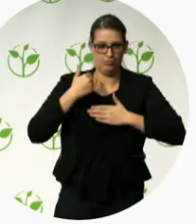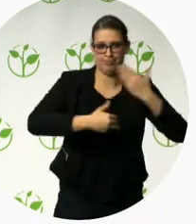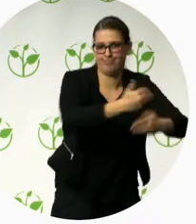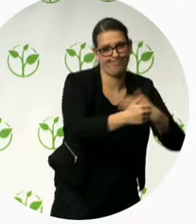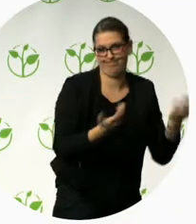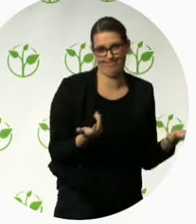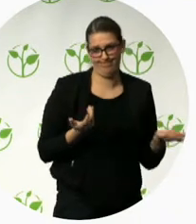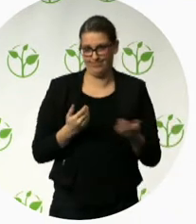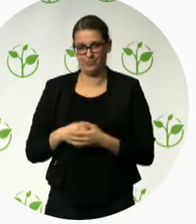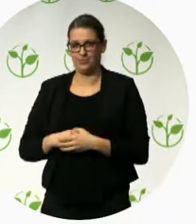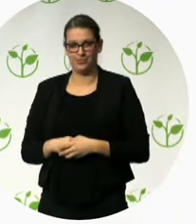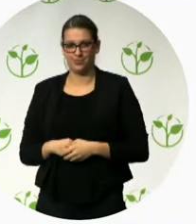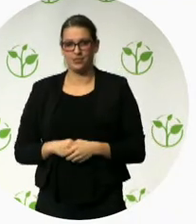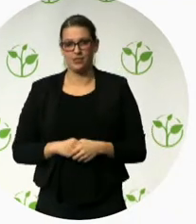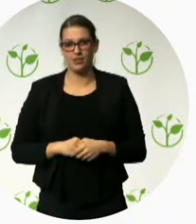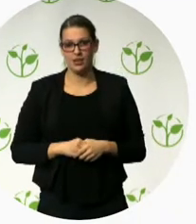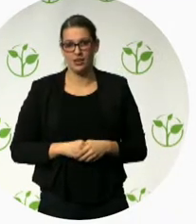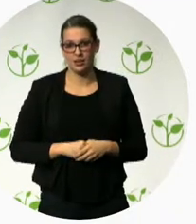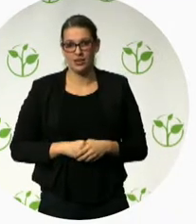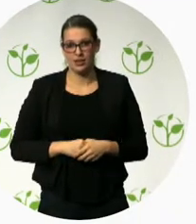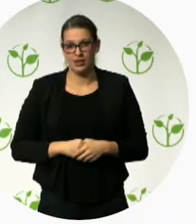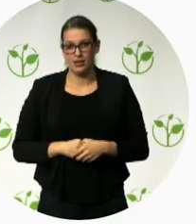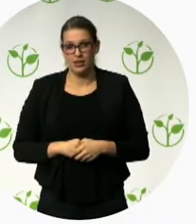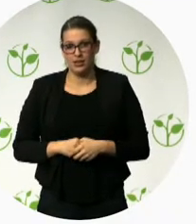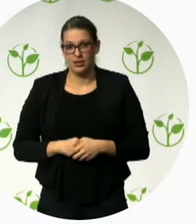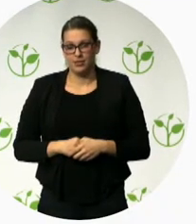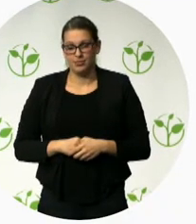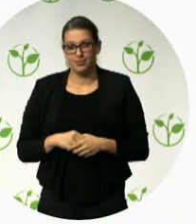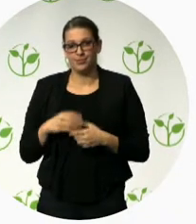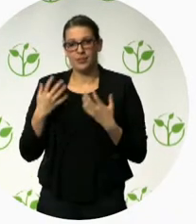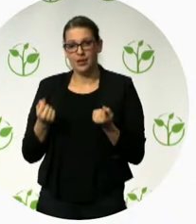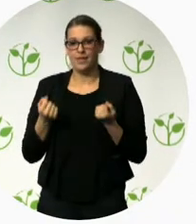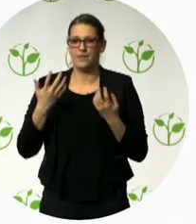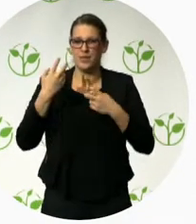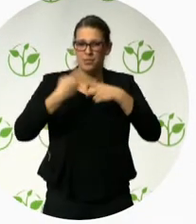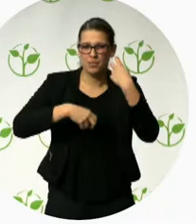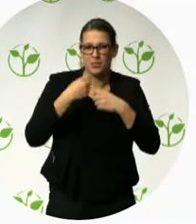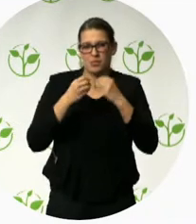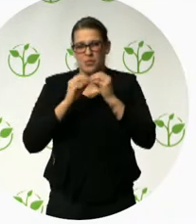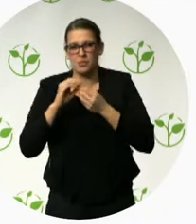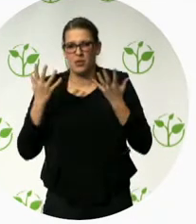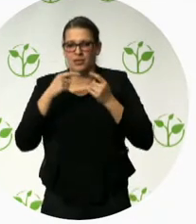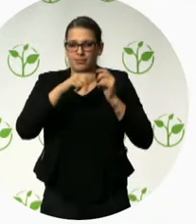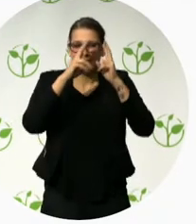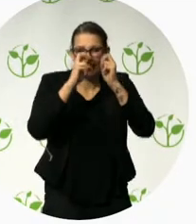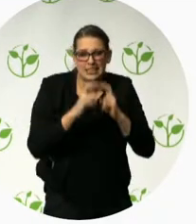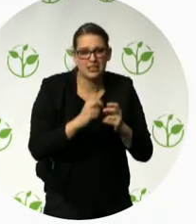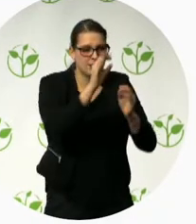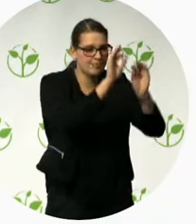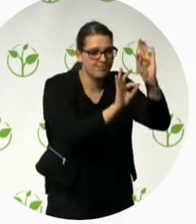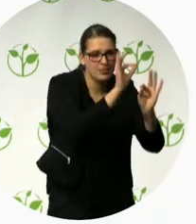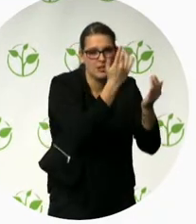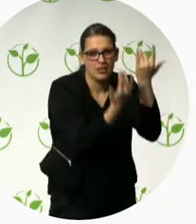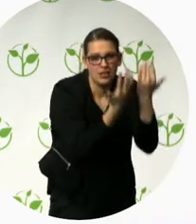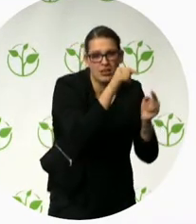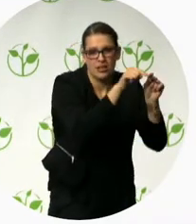I previously said, we do have data and relevant information in place. People with disabilities and families are being